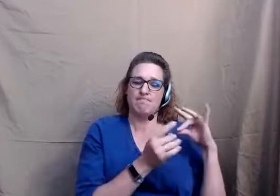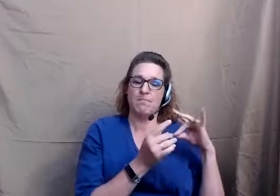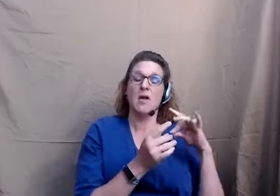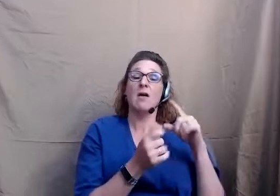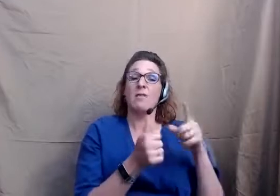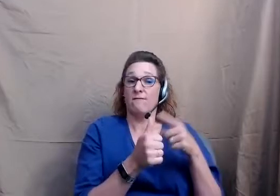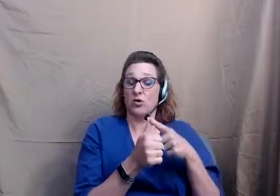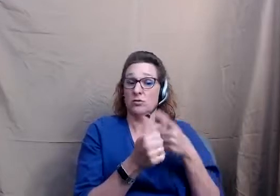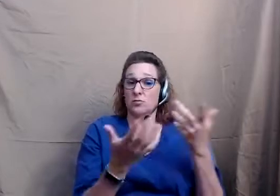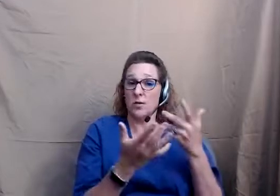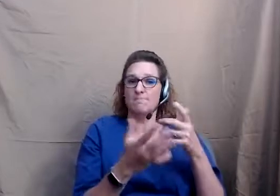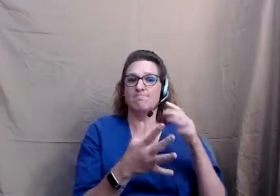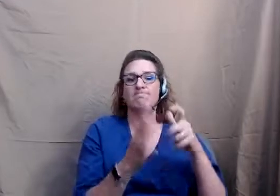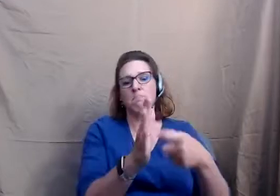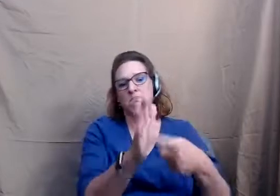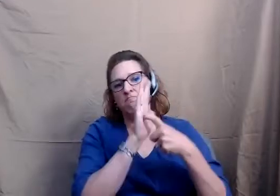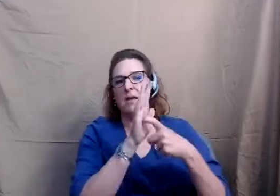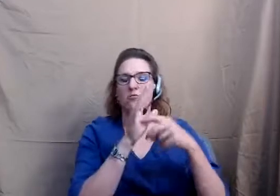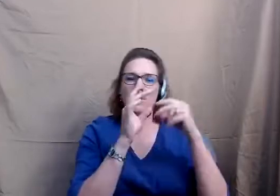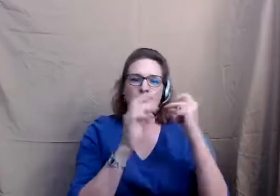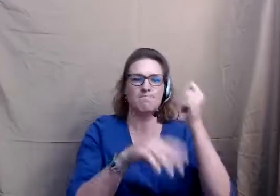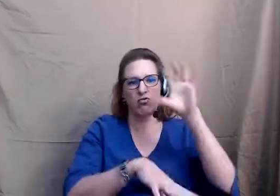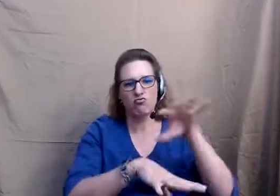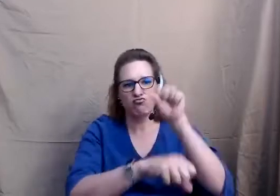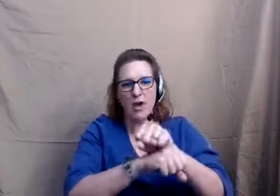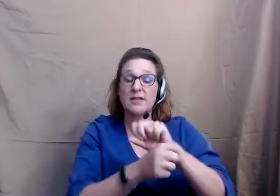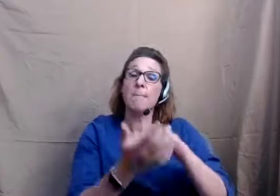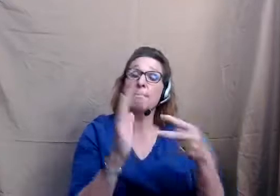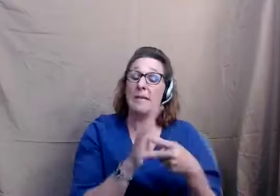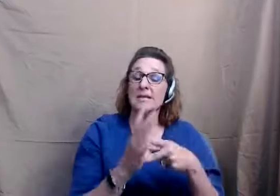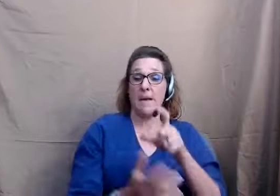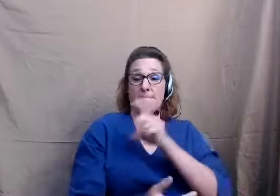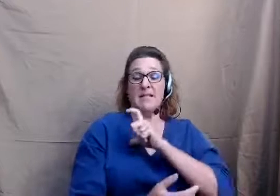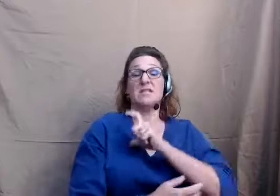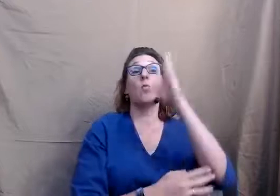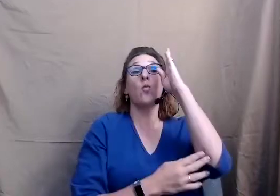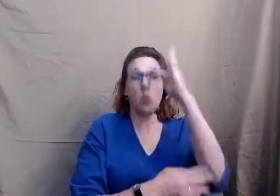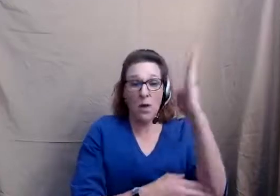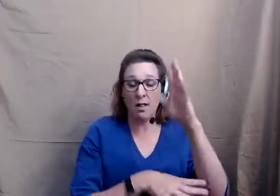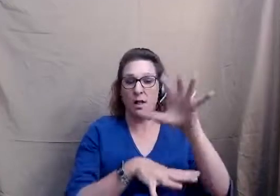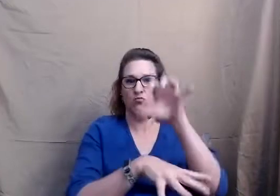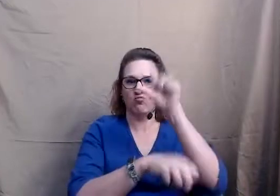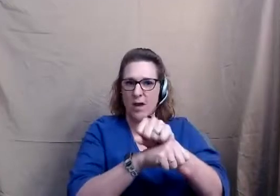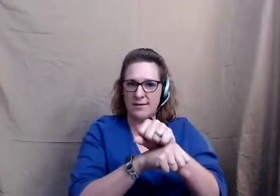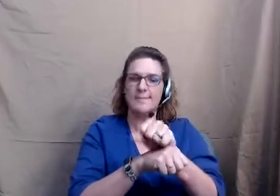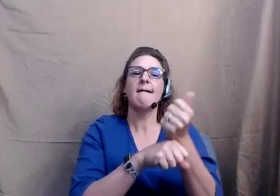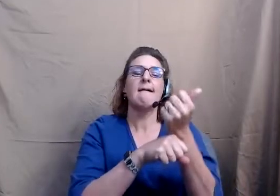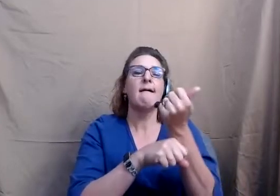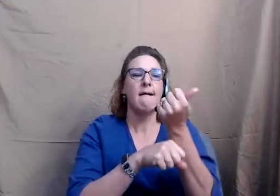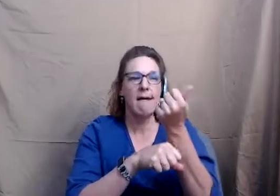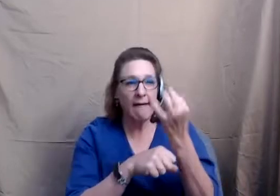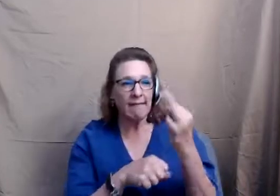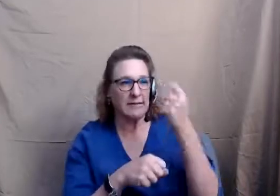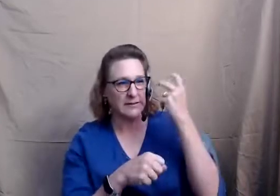arrest. Mandatory arrest simply means that police will make an arrest anytime that they have